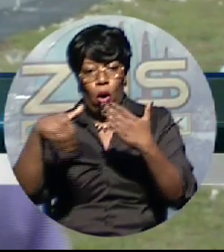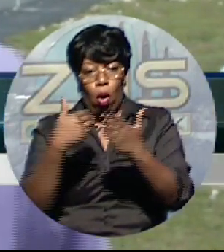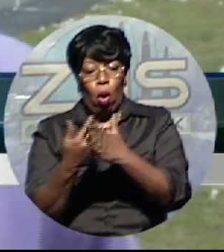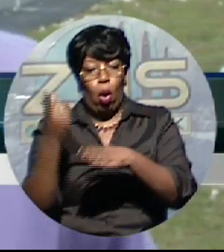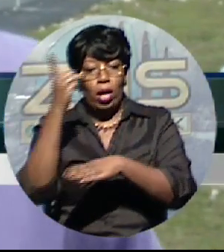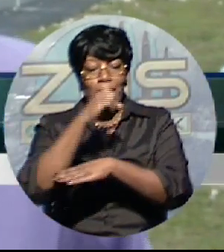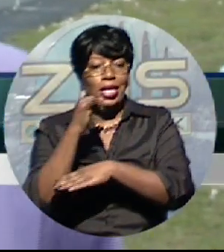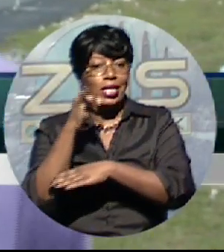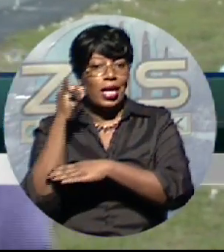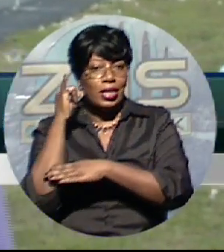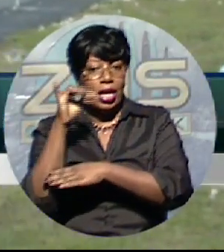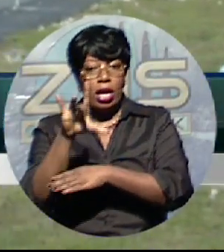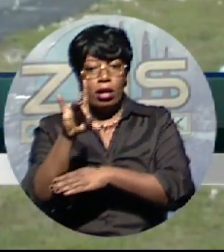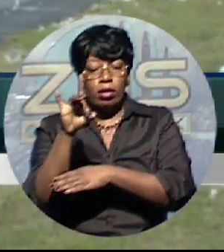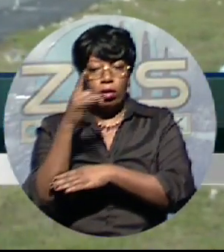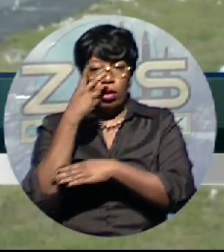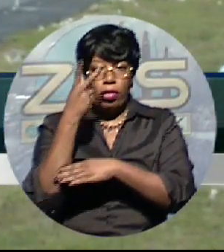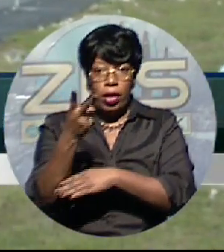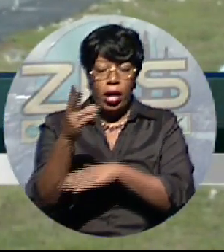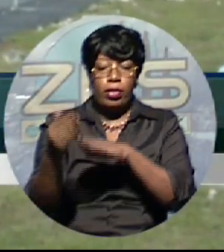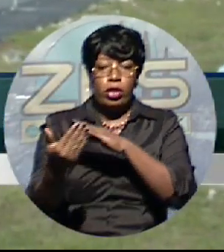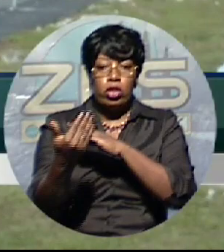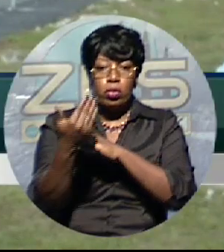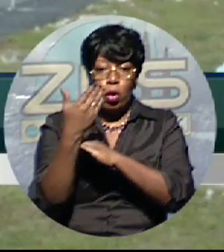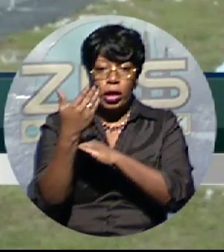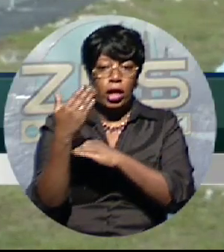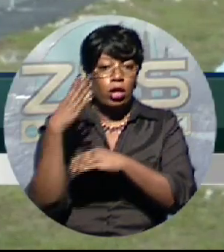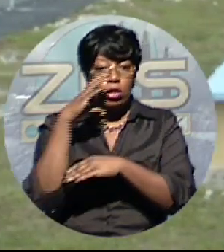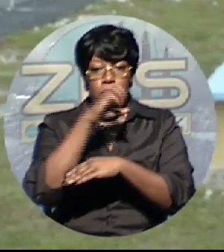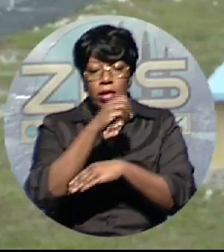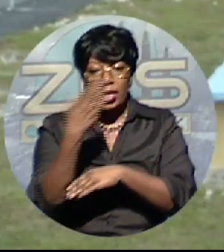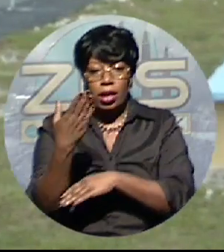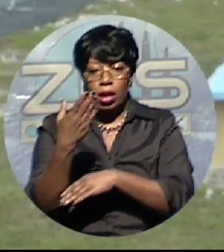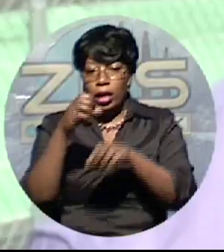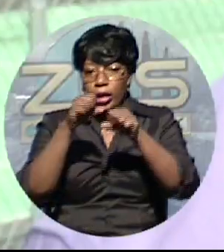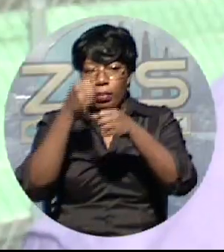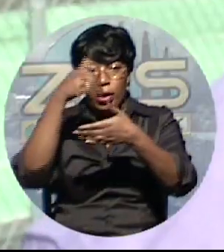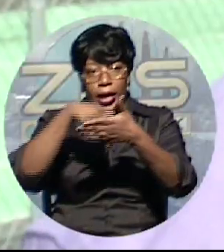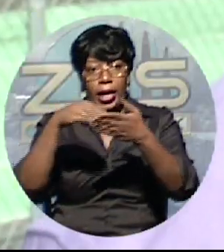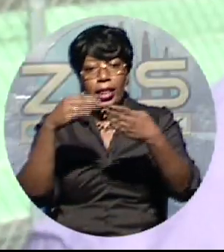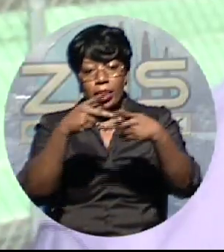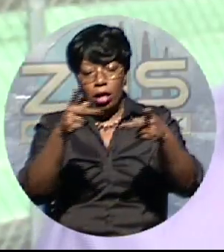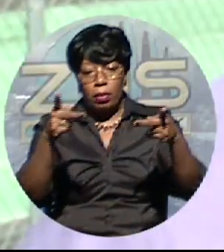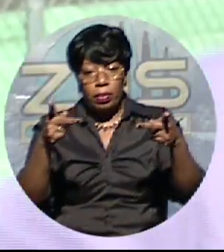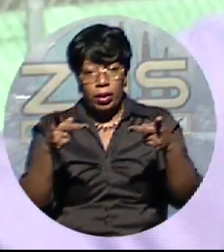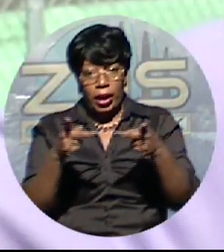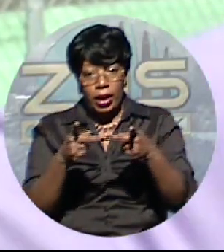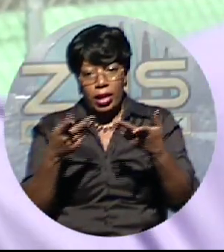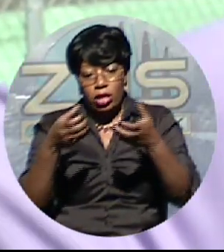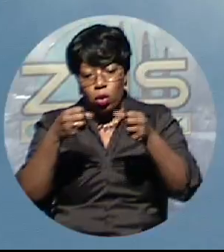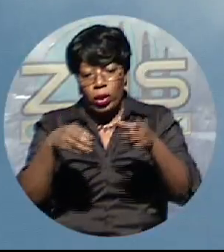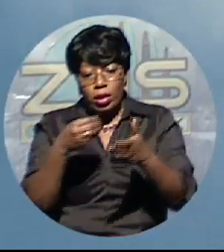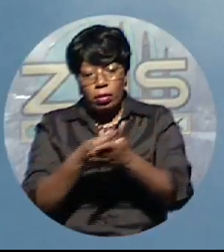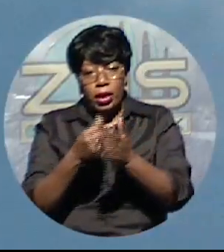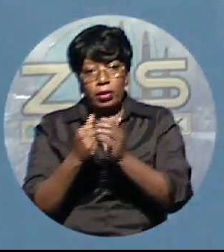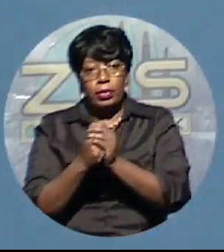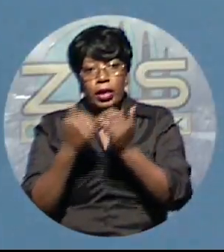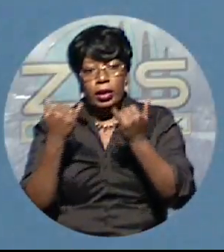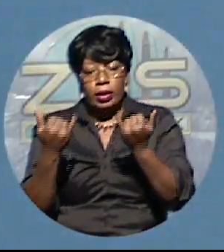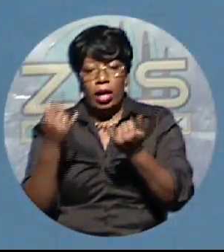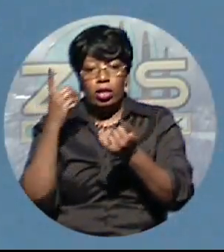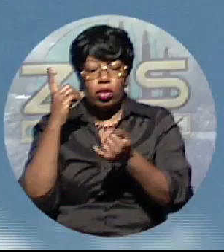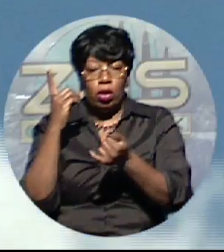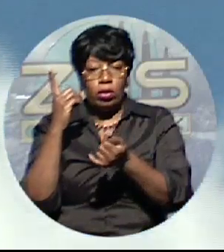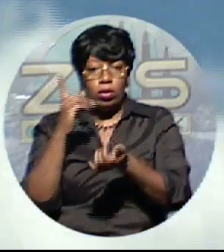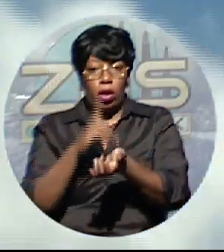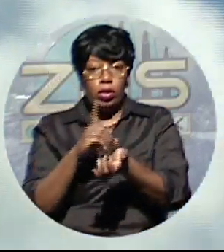Discovered this morning missing, check it, break in the place. Man, that's a waste of money. Area Member of Parliament Dr. Kendall Major says while he